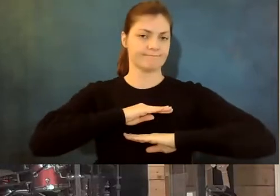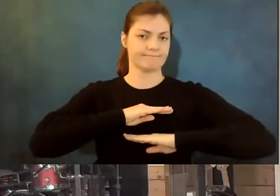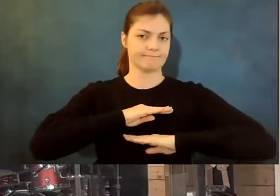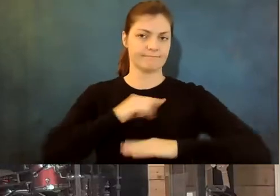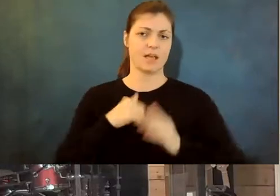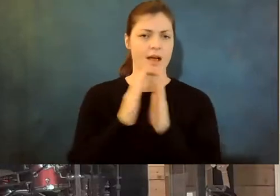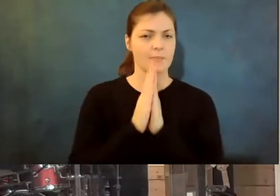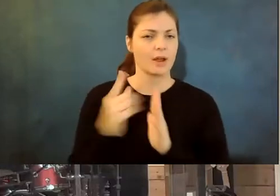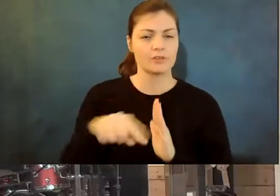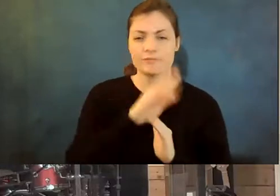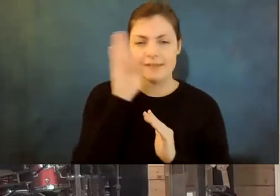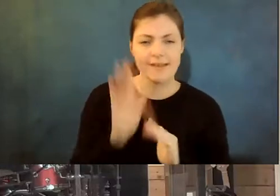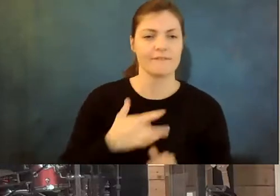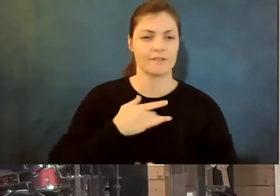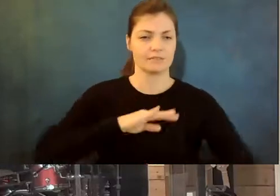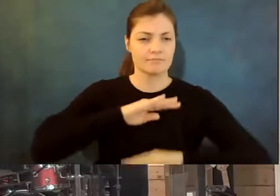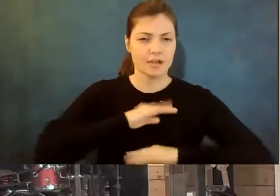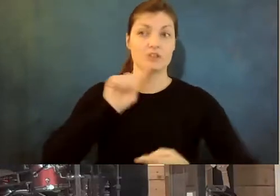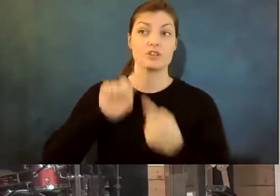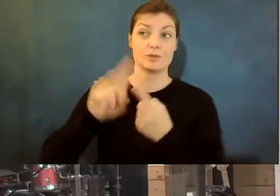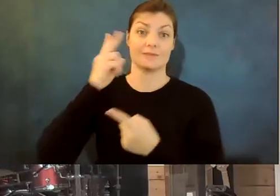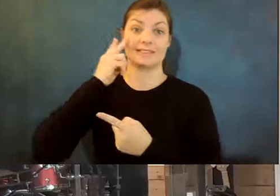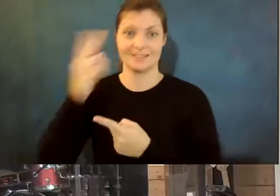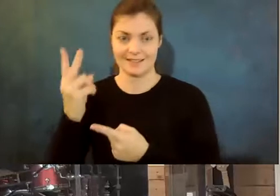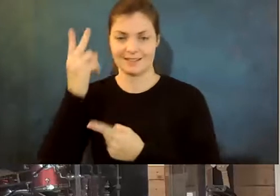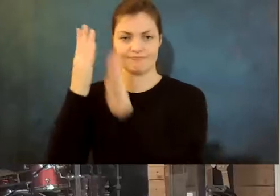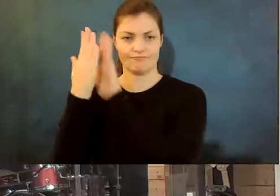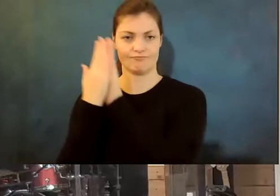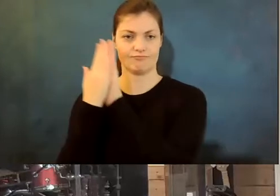I pray you're never satisfied until you're face to face with the Lord.